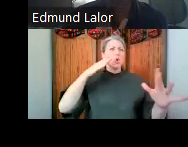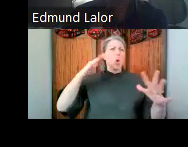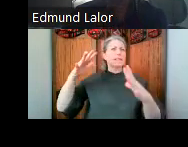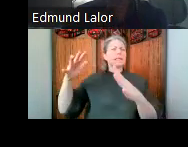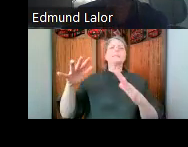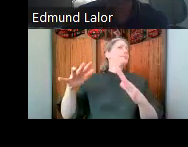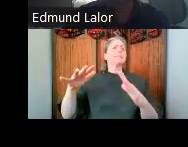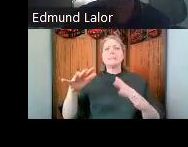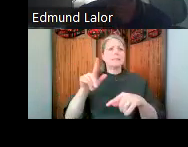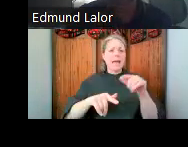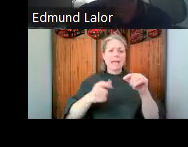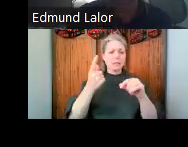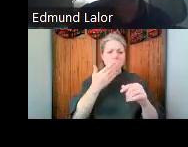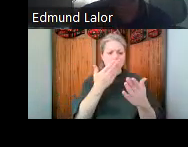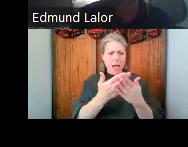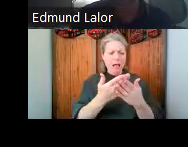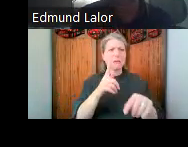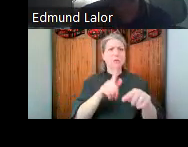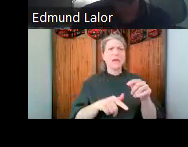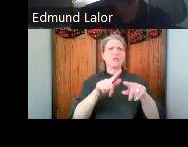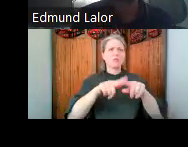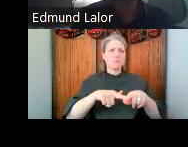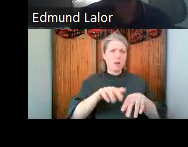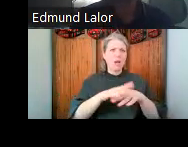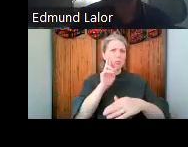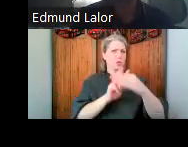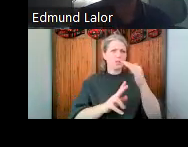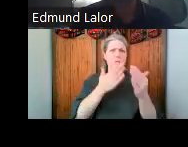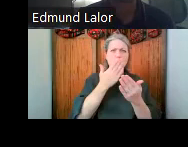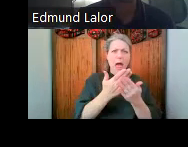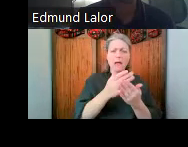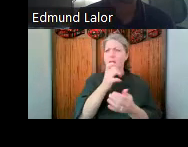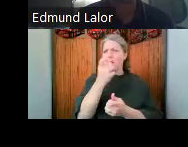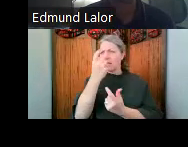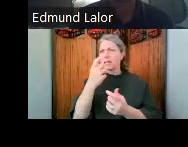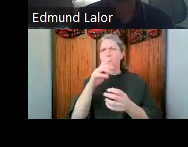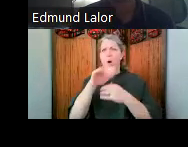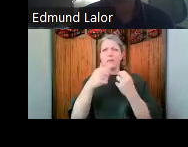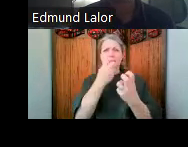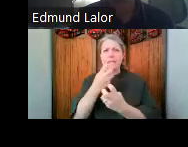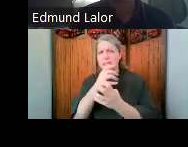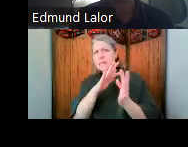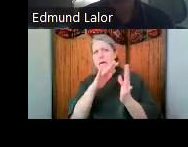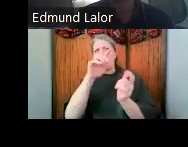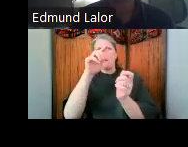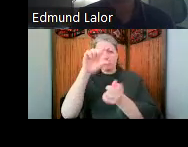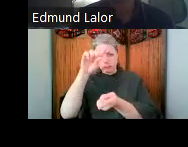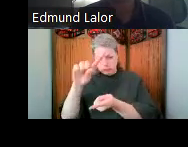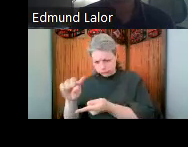very well. You can't really use your predictions anymore because you're not really understanding most of the speech. Then in our second